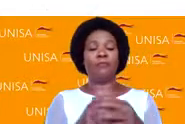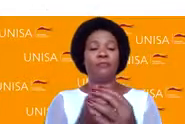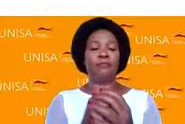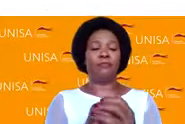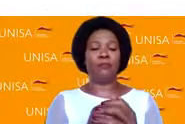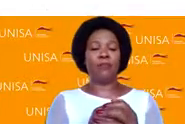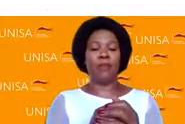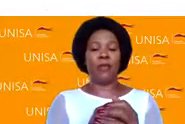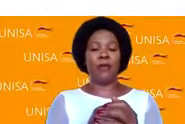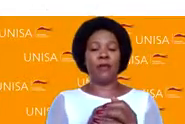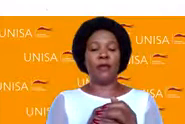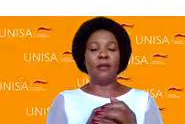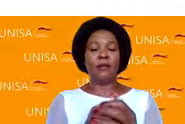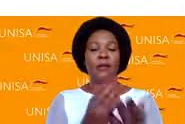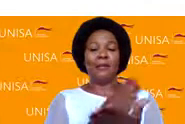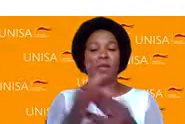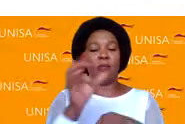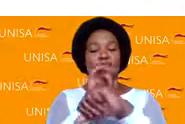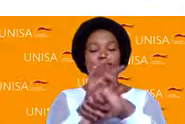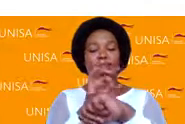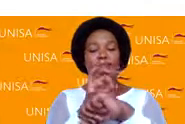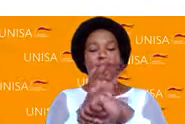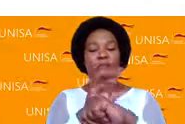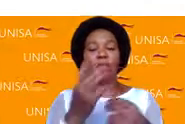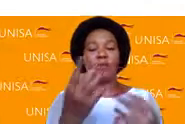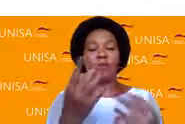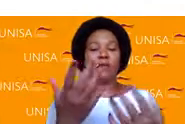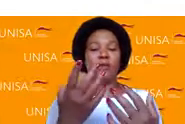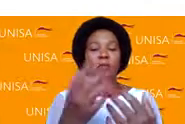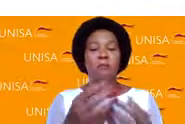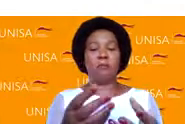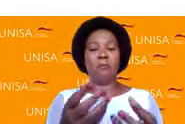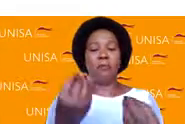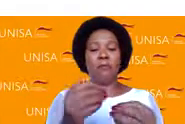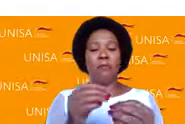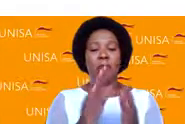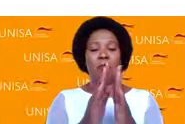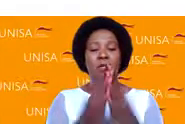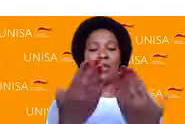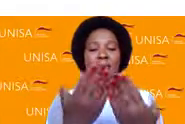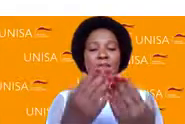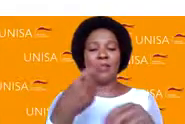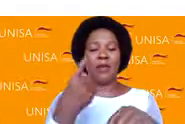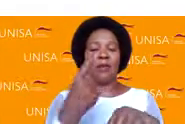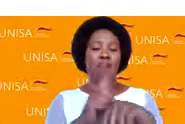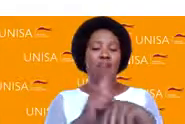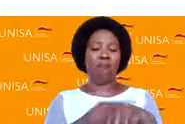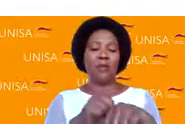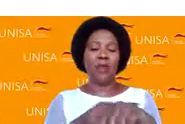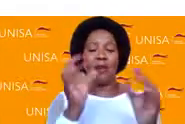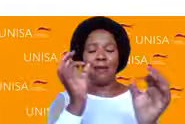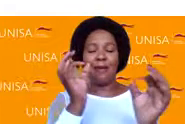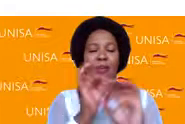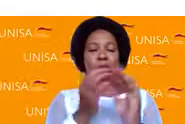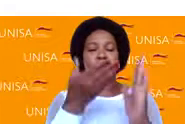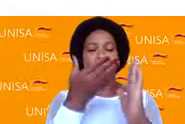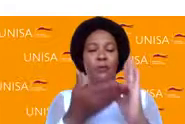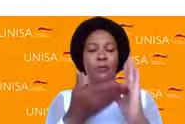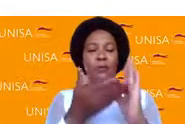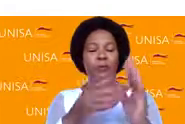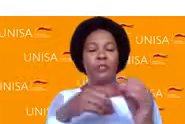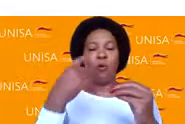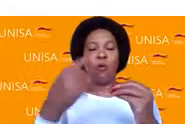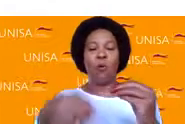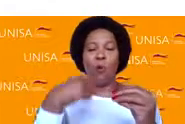But some advice, this prescribed material, sometimes it will list nothing. So the place where you always go